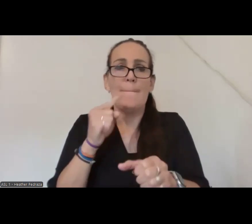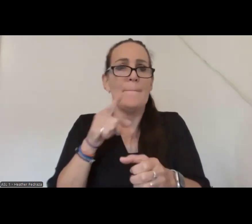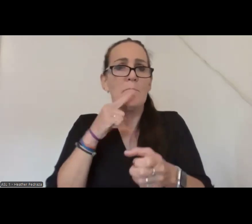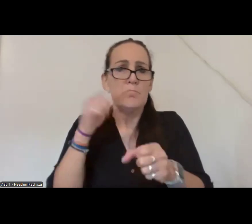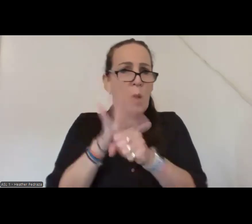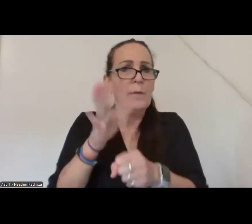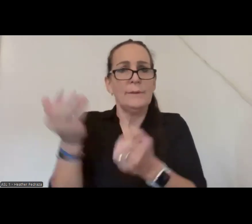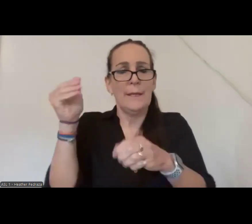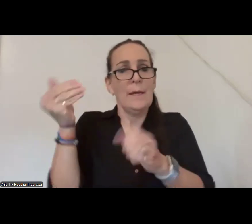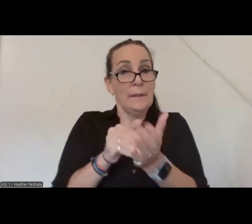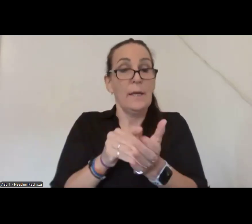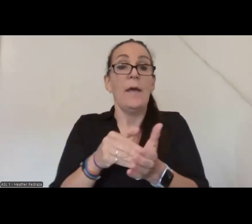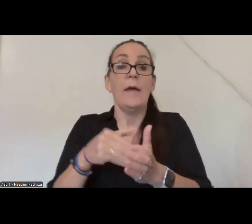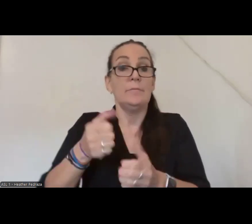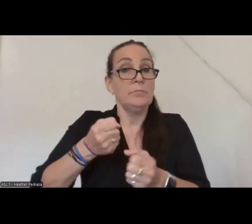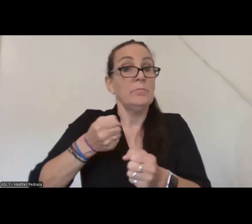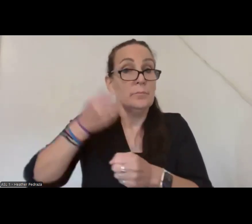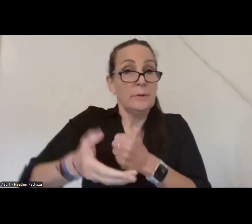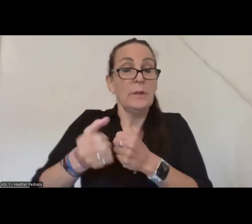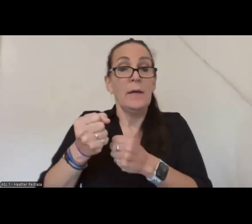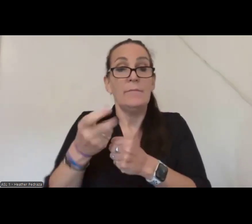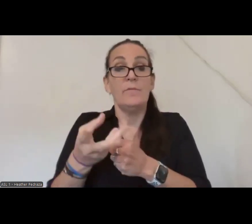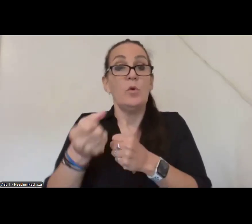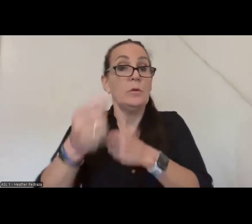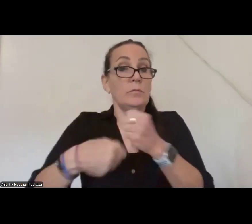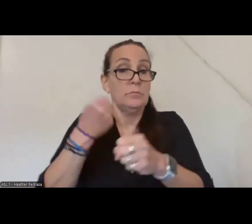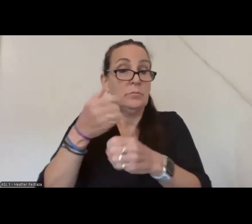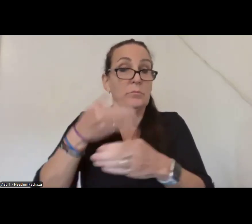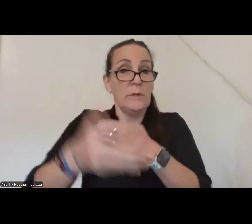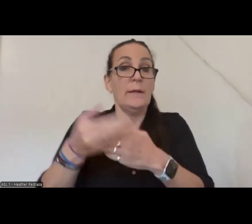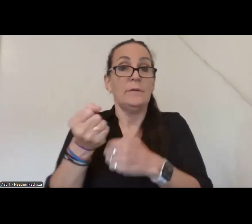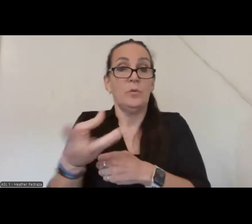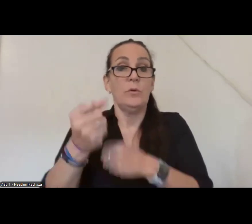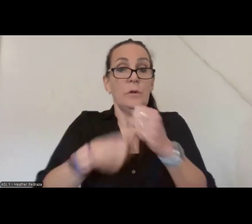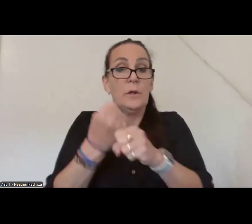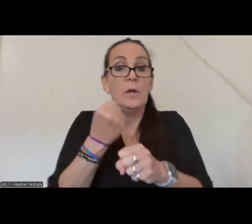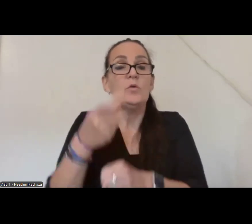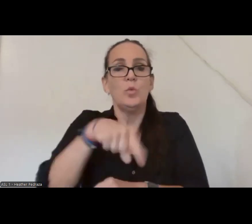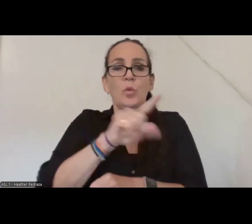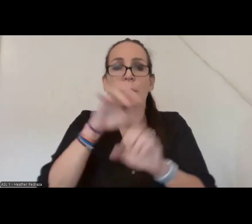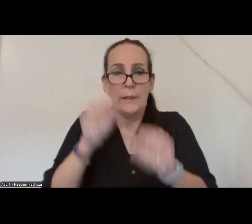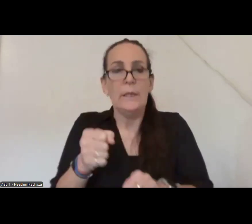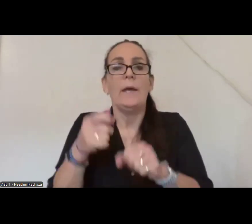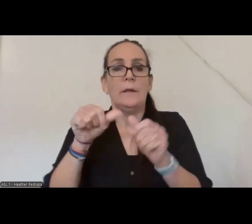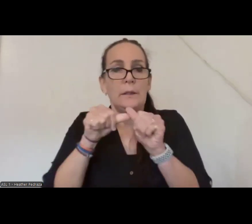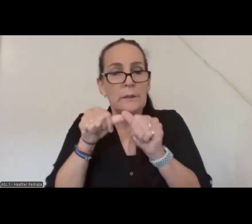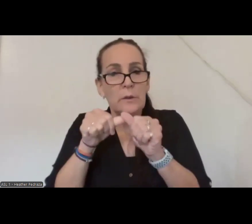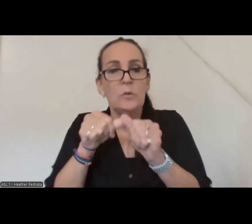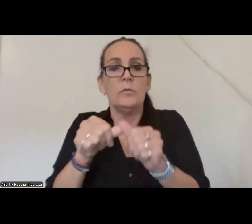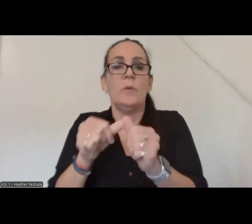few years to making more of our MPA goals and initiatives a reality. We can do this